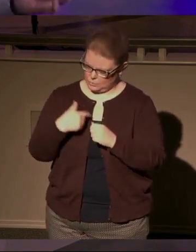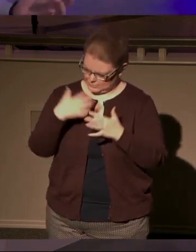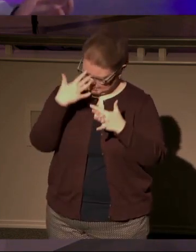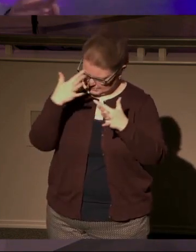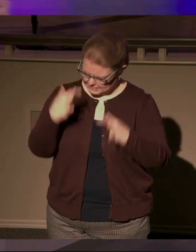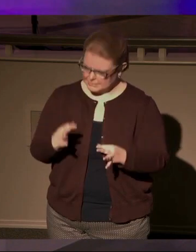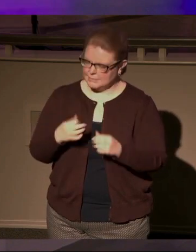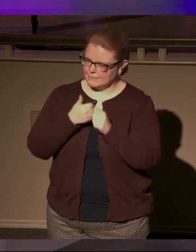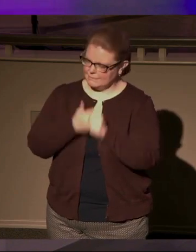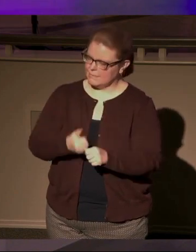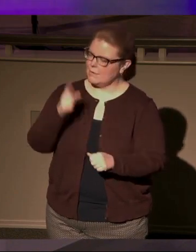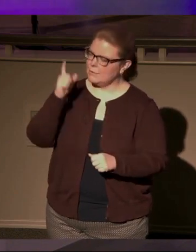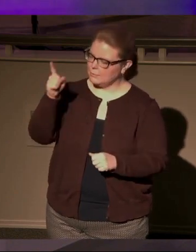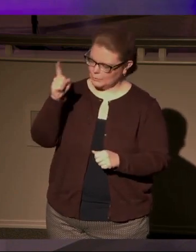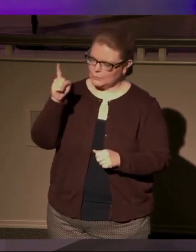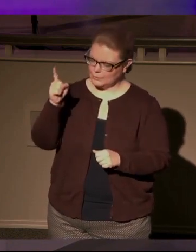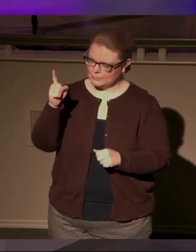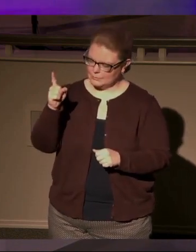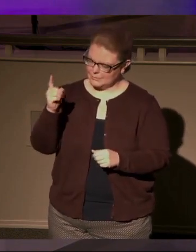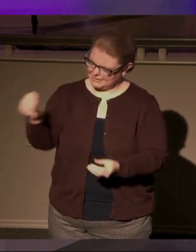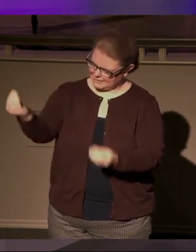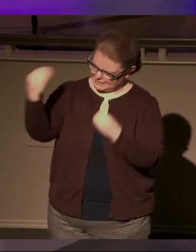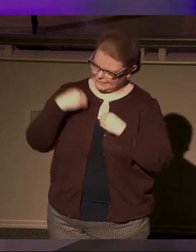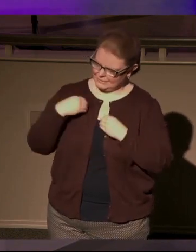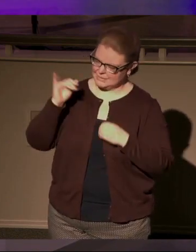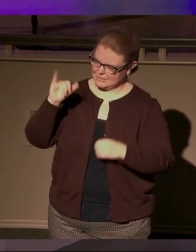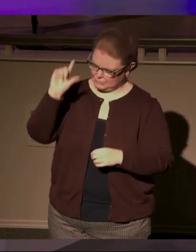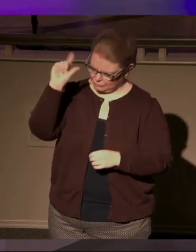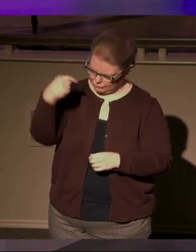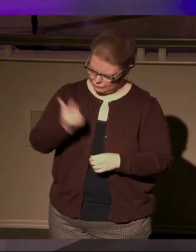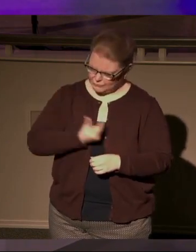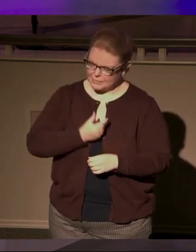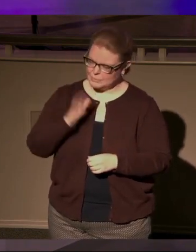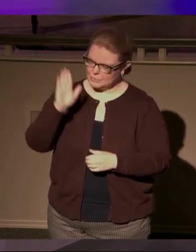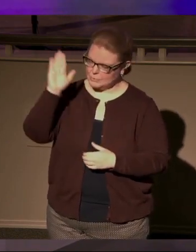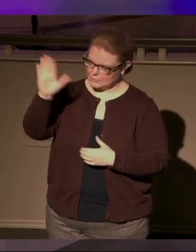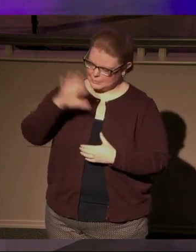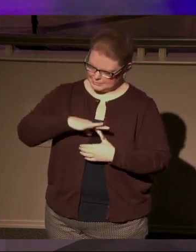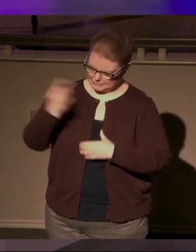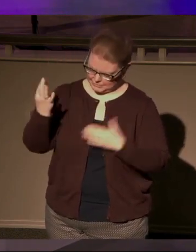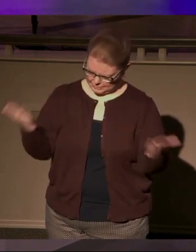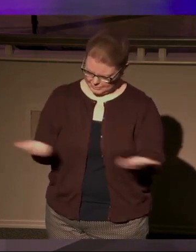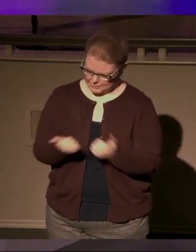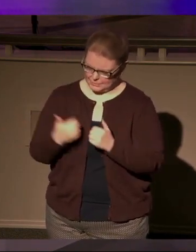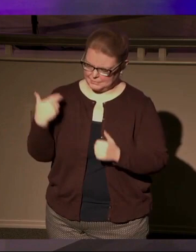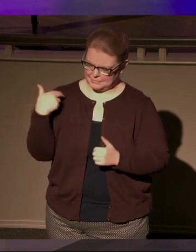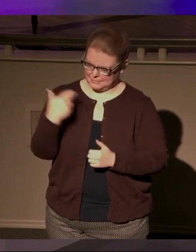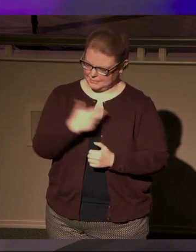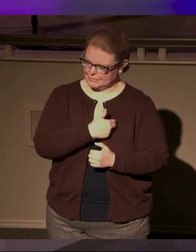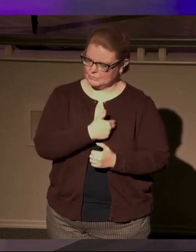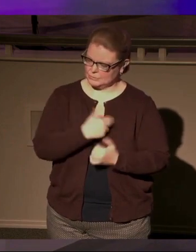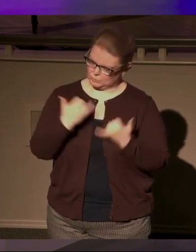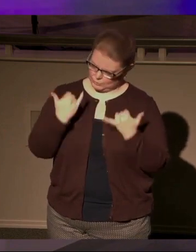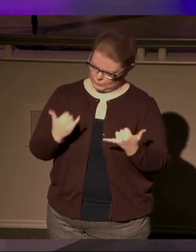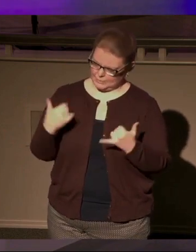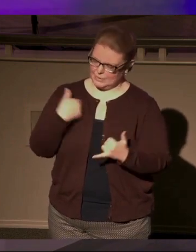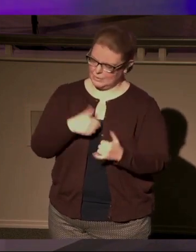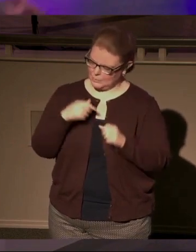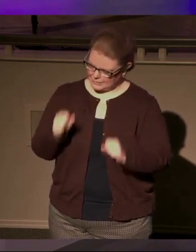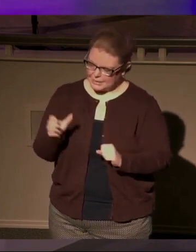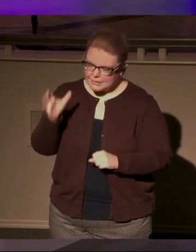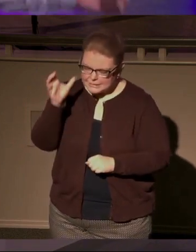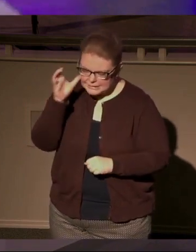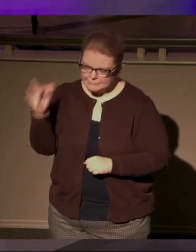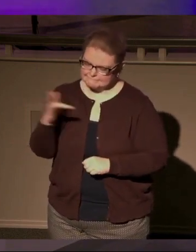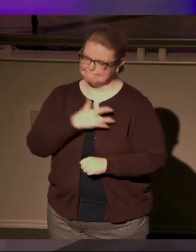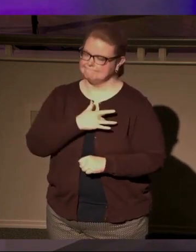a different way. Lord, just pour out your grace as that blessing of your presence, Lord, that today we might hear from you. So, Lord, we